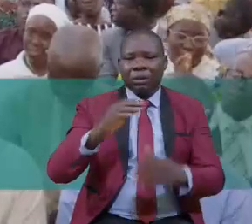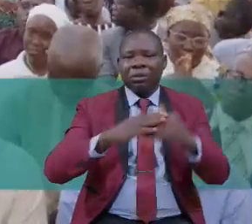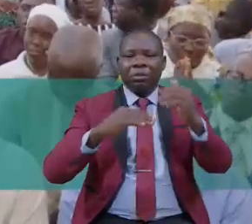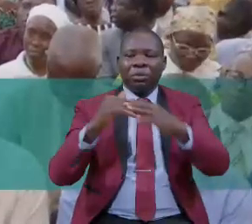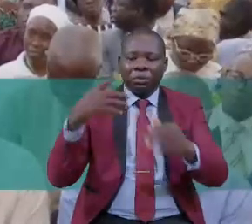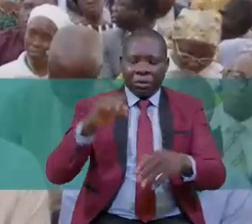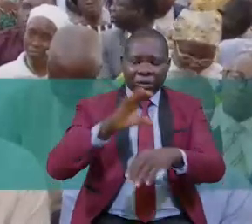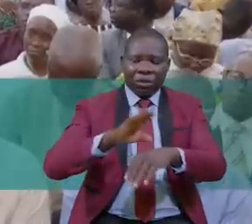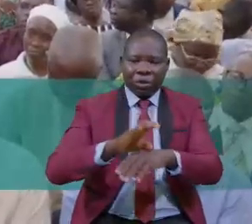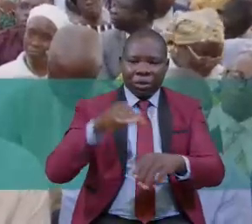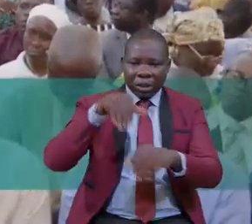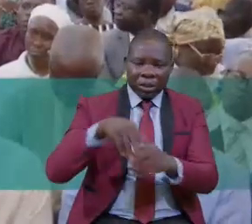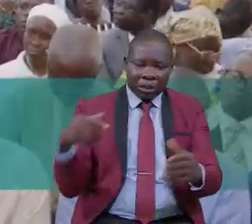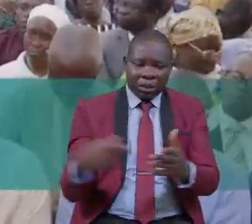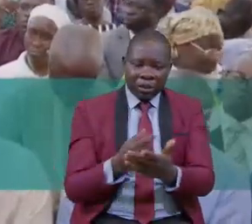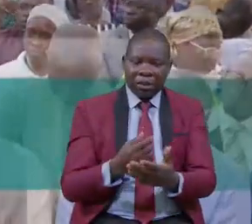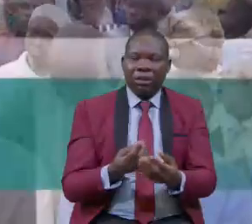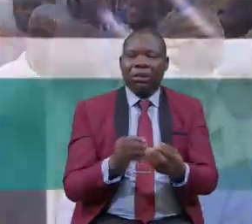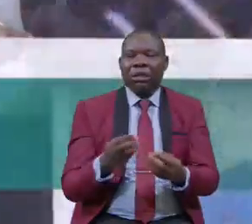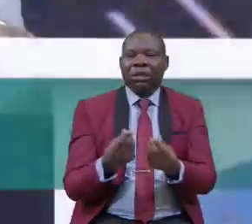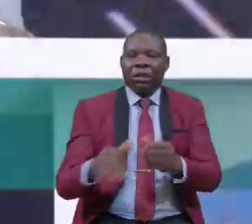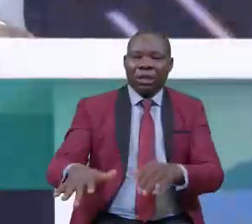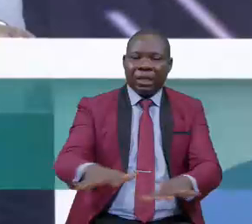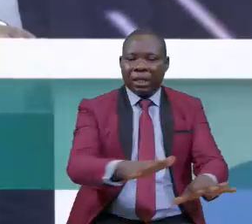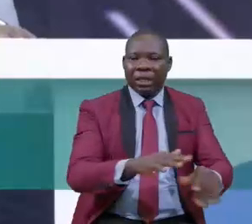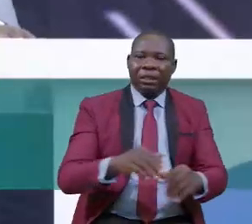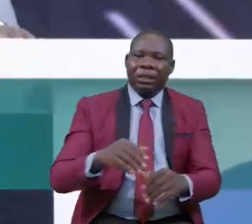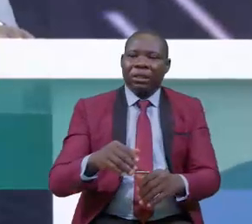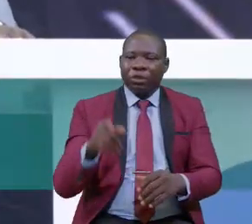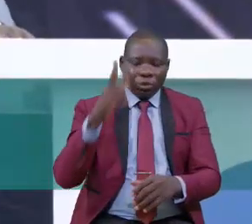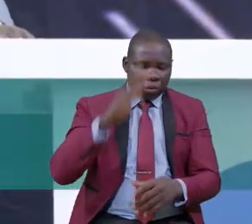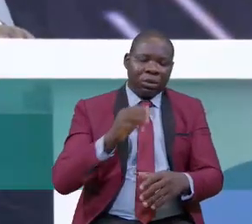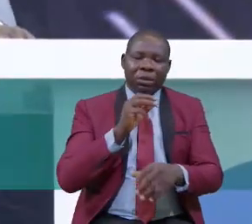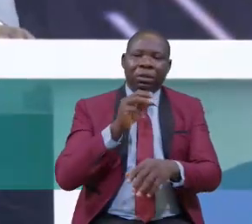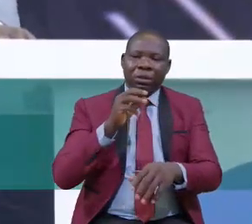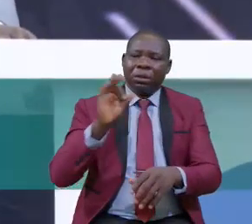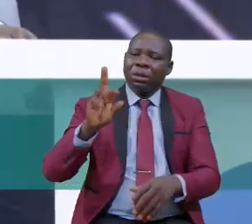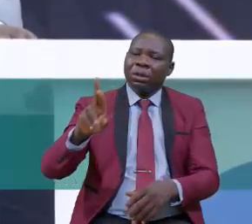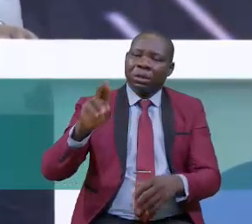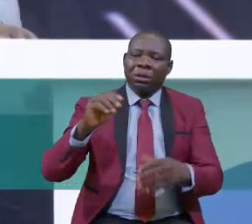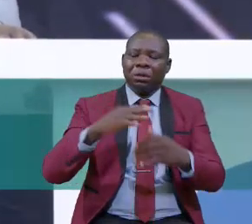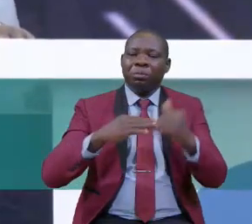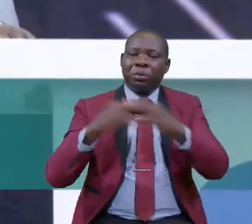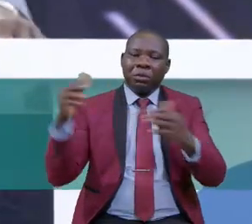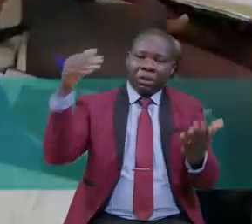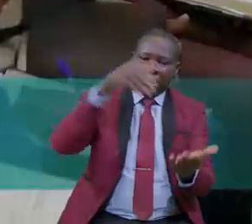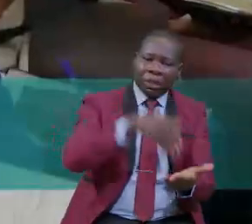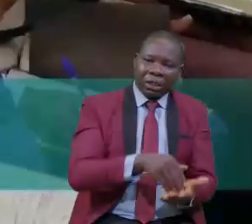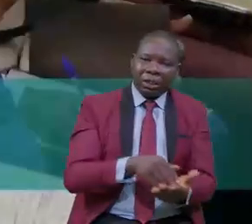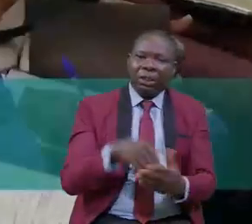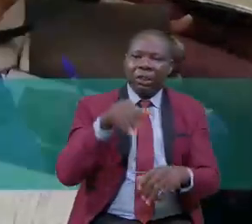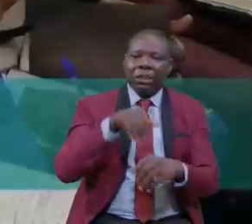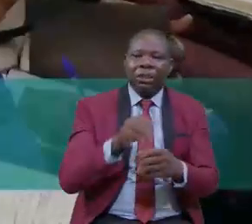rebuilt. Amen. The ministry in this land will be rebuilt in Jesus' name.